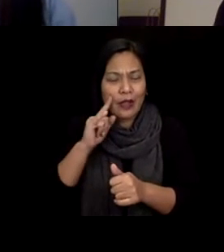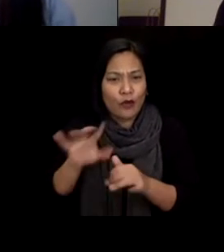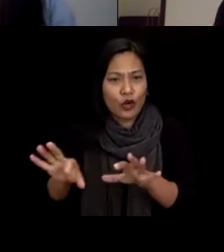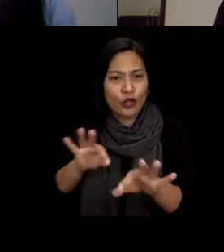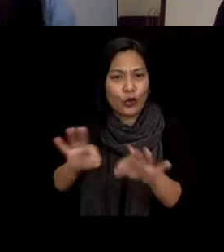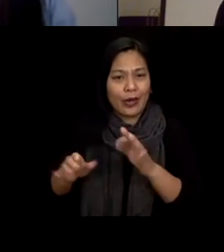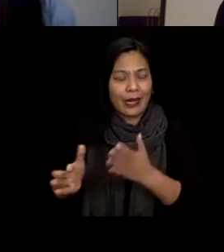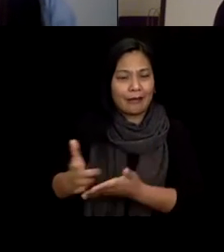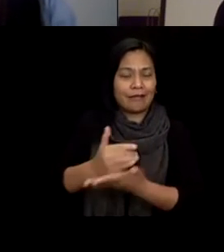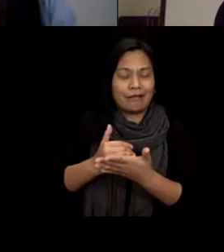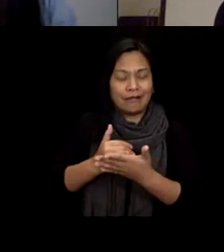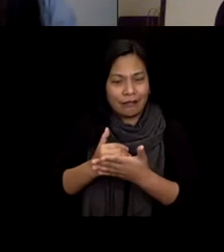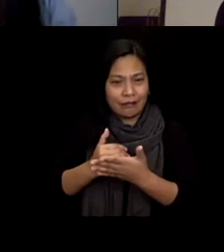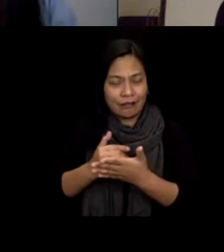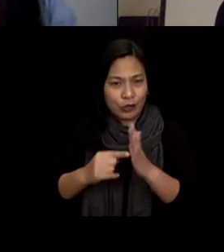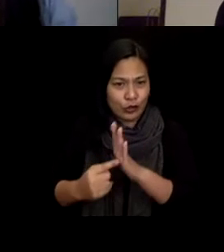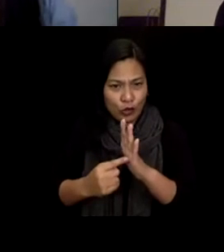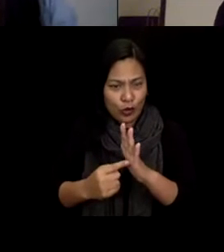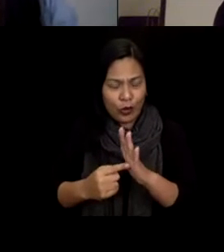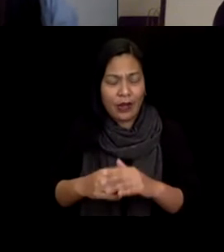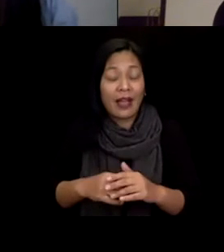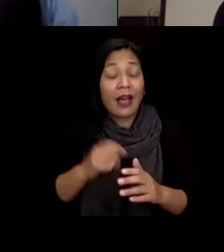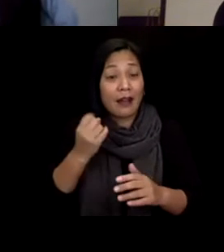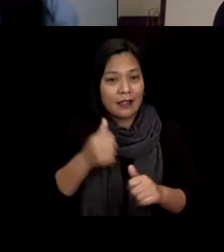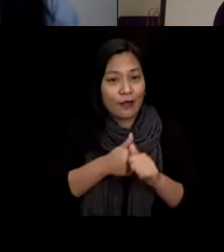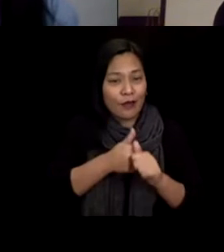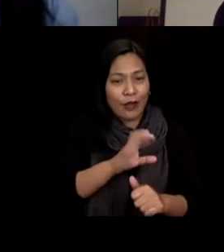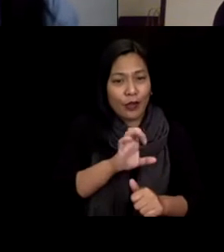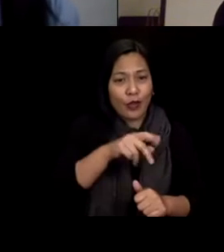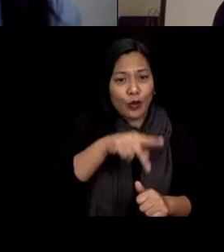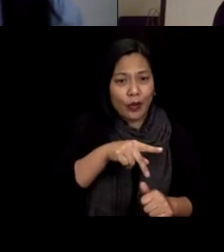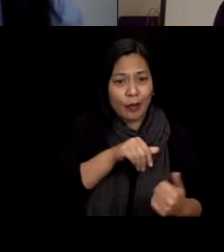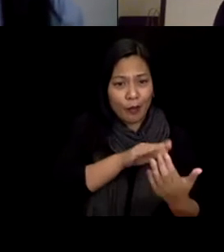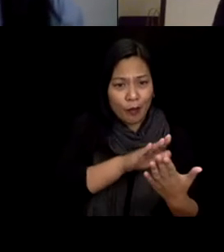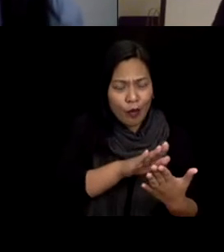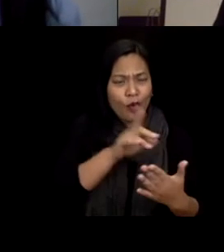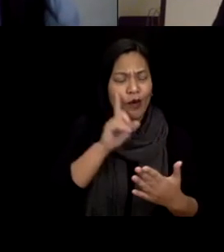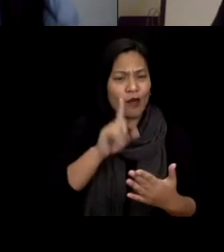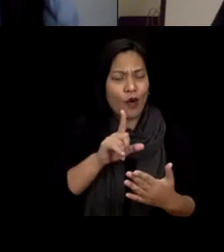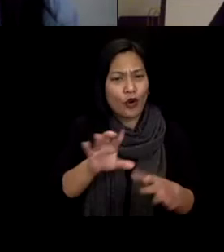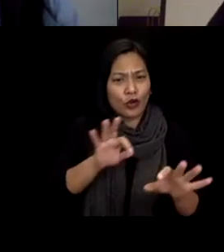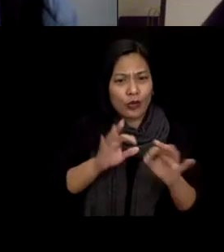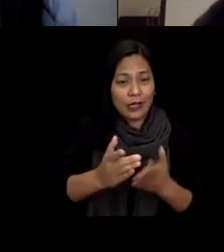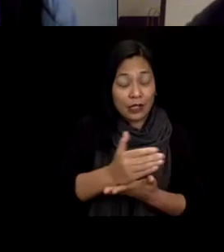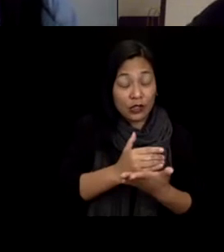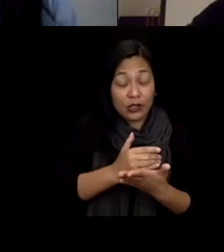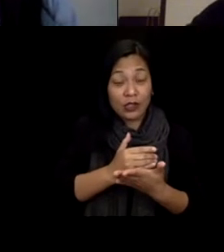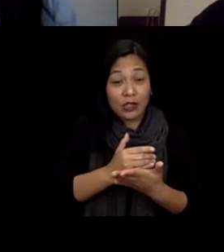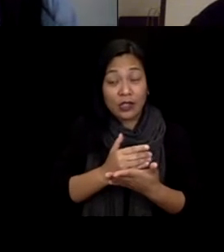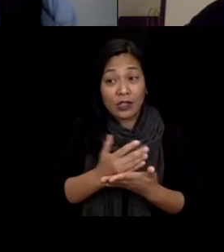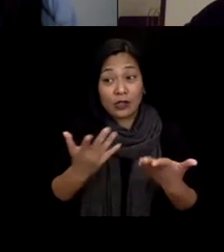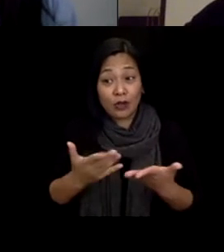curatorial practices. As someone who kind of, you know, has lived experience of